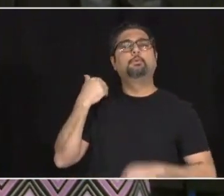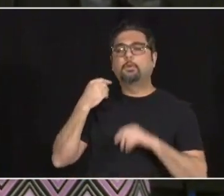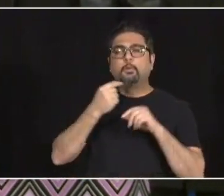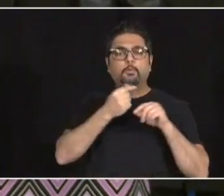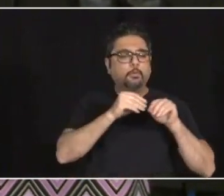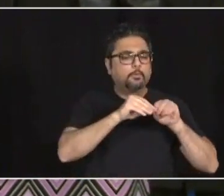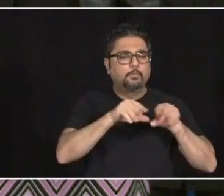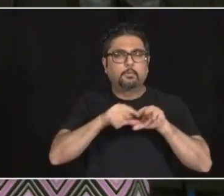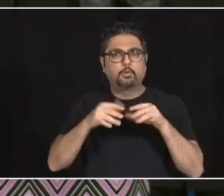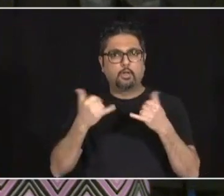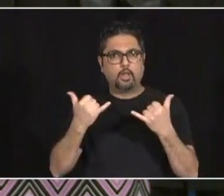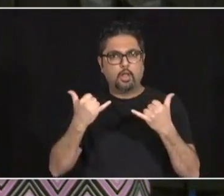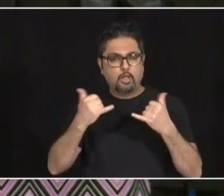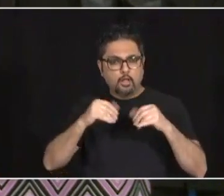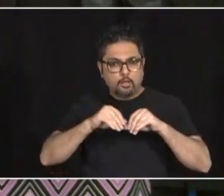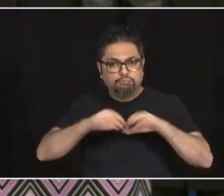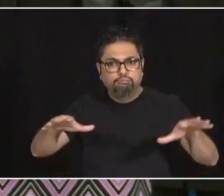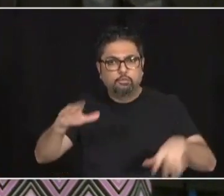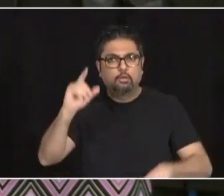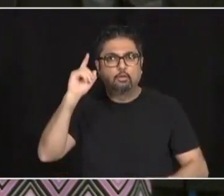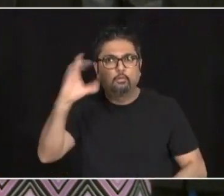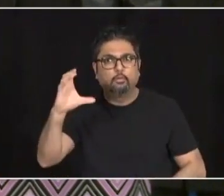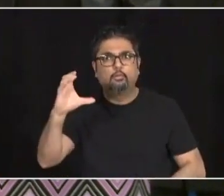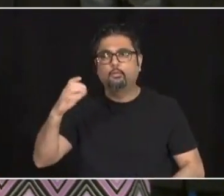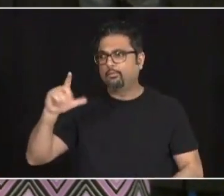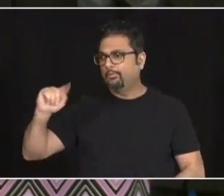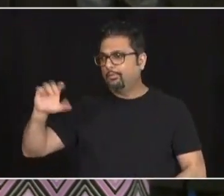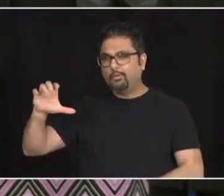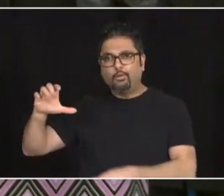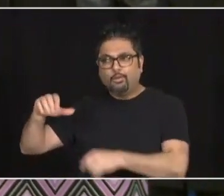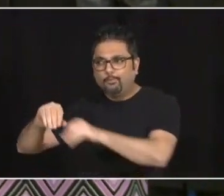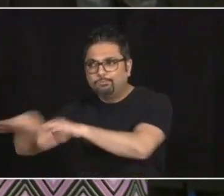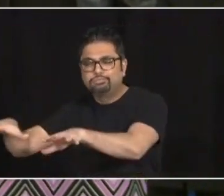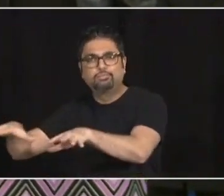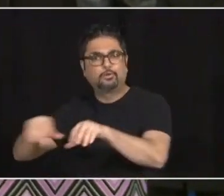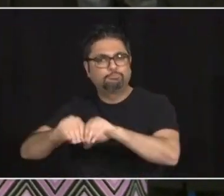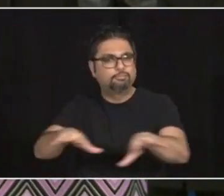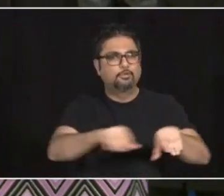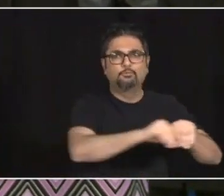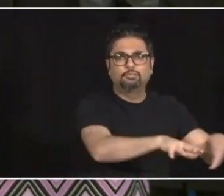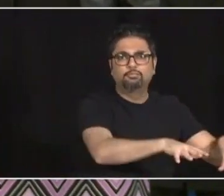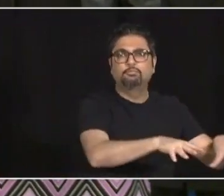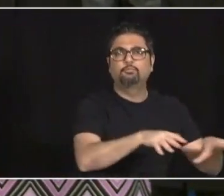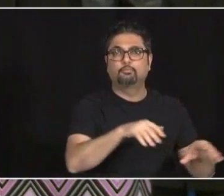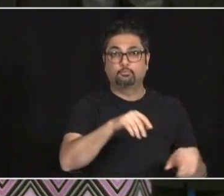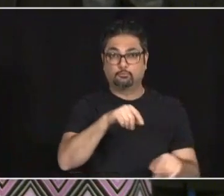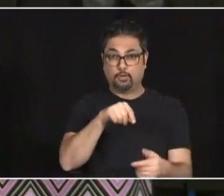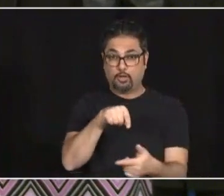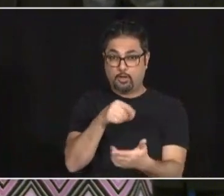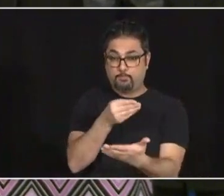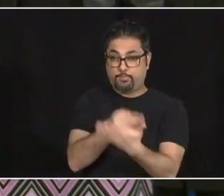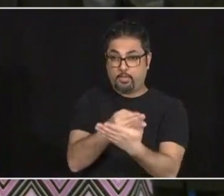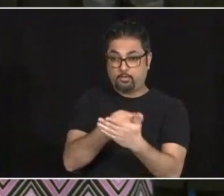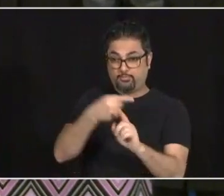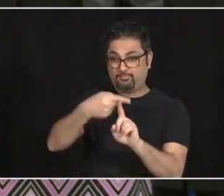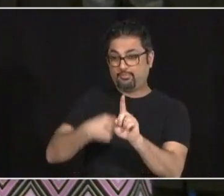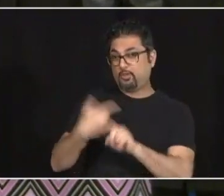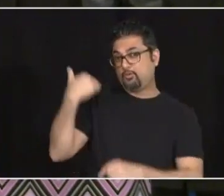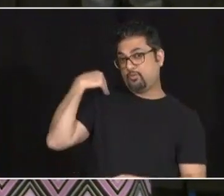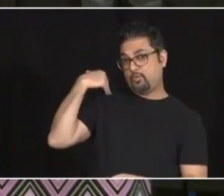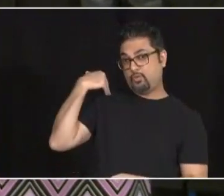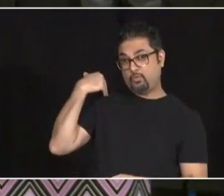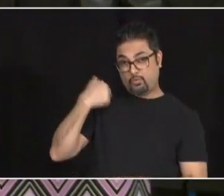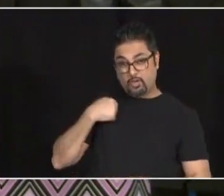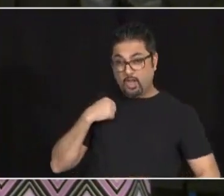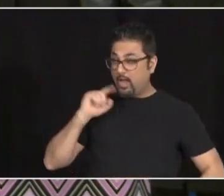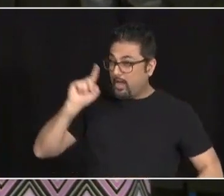long-term care facilities with COVID outbreaks? And specifically on the question of pay, about a month ago I asked Minister Elliott why the province wasn't